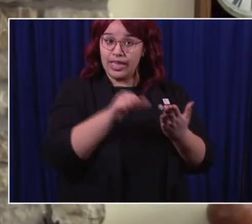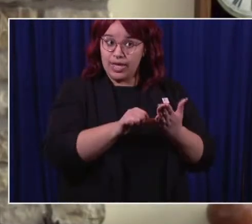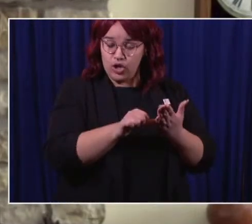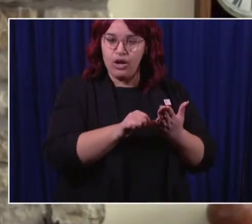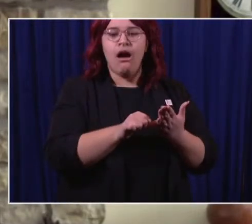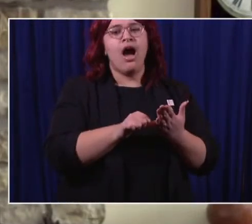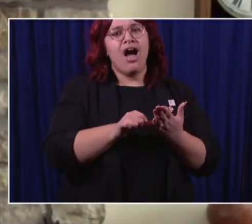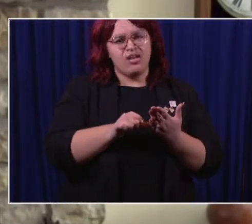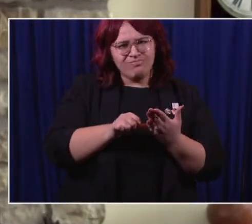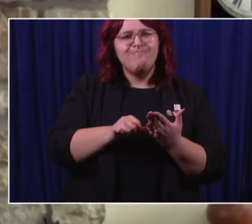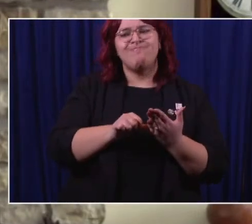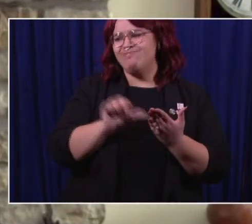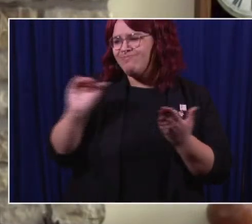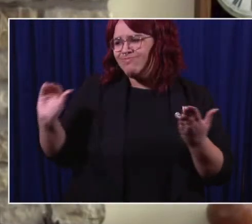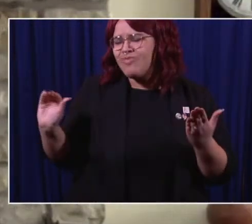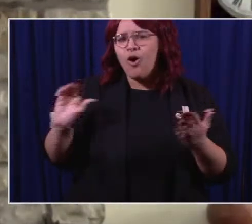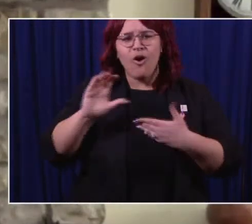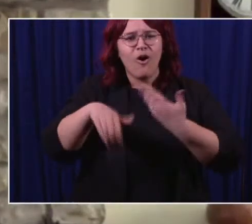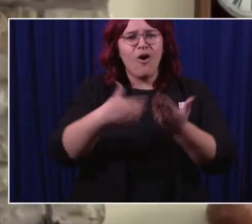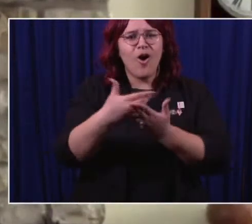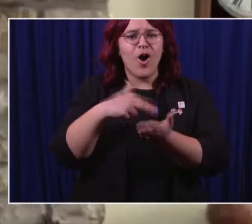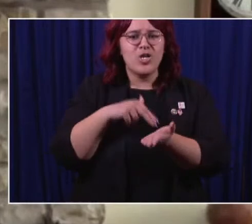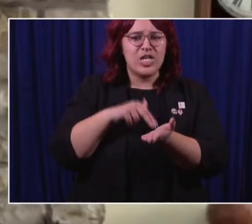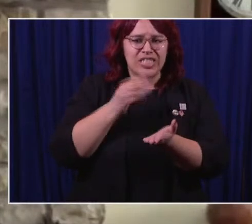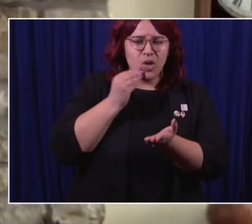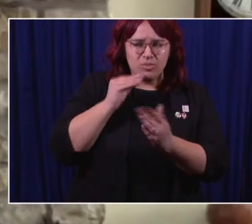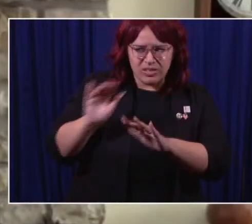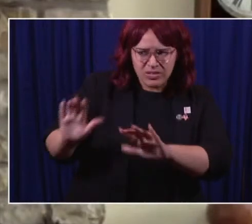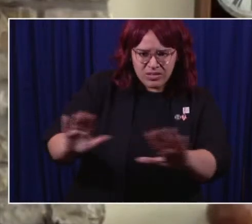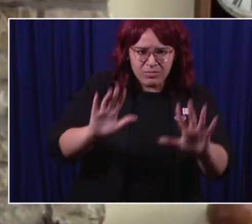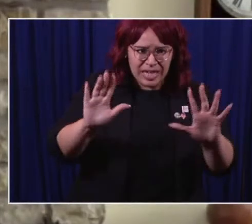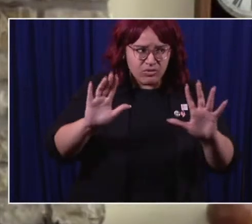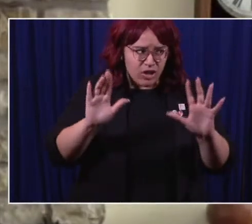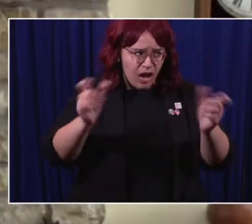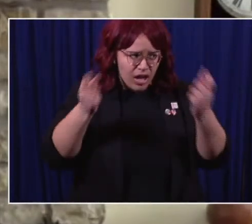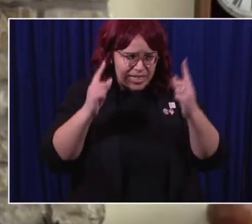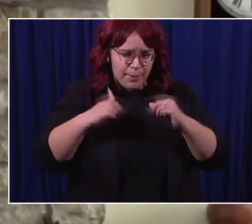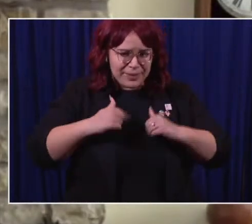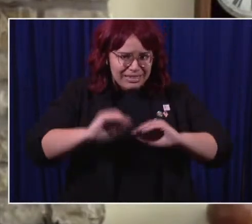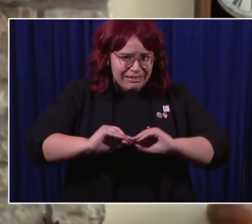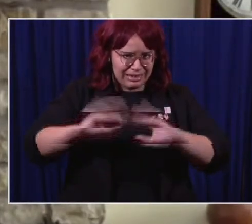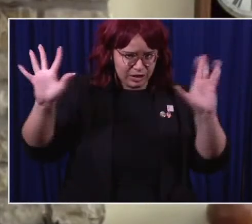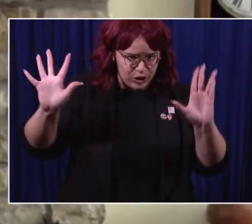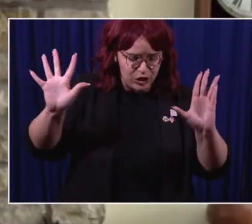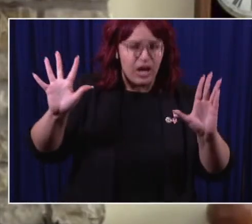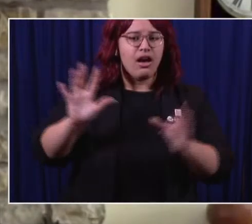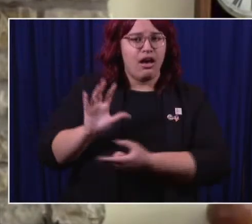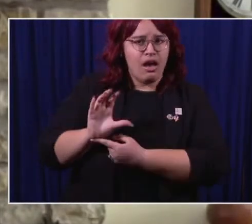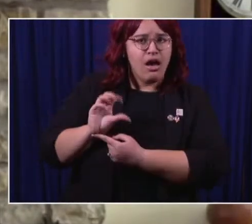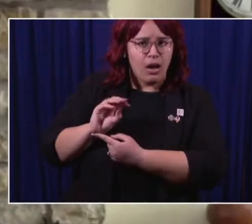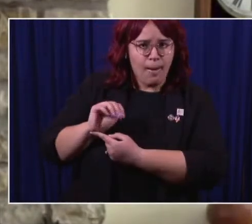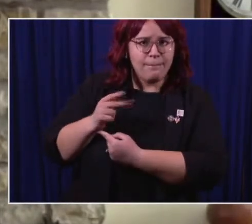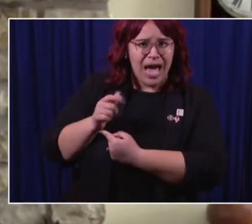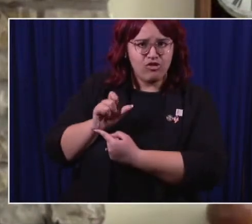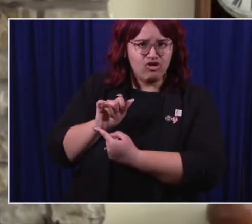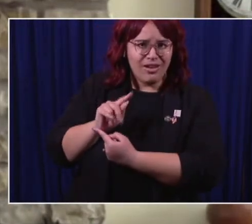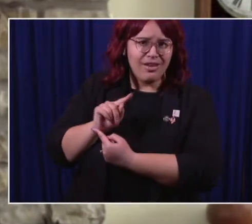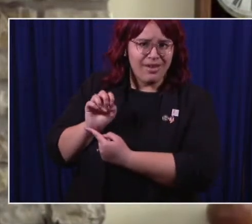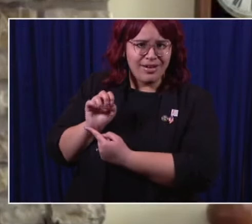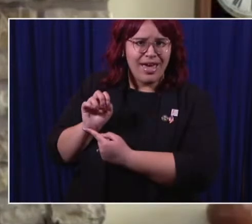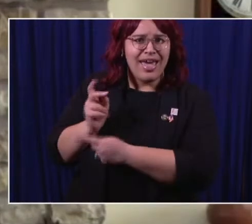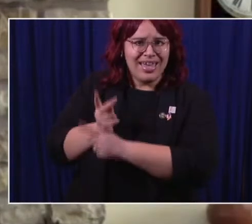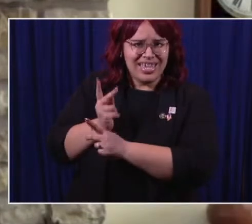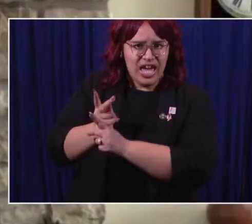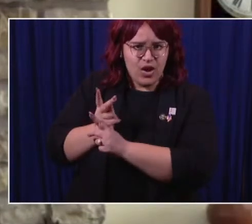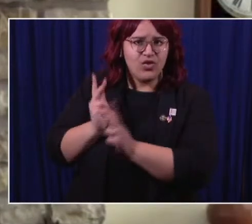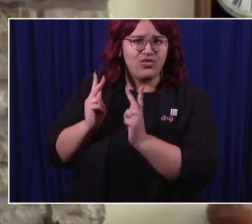outlined. If you have a loved one in need of a compassionate care visit, and that loved one is not getting that visit, and